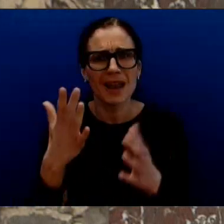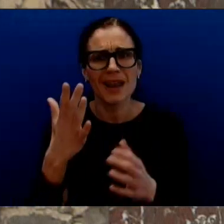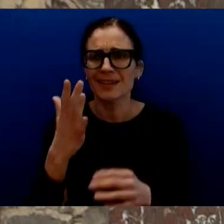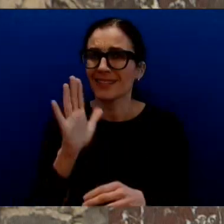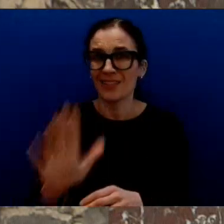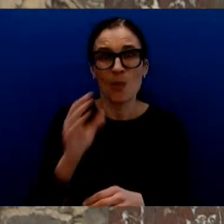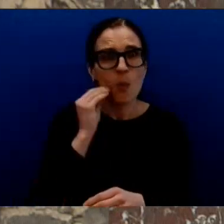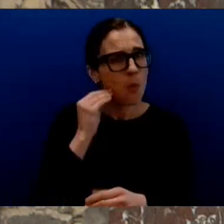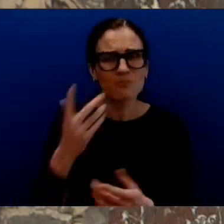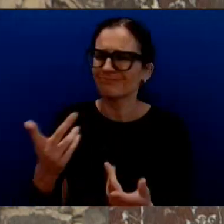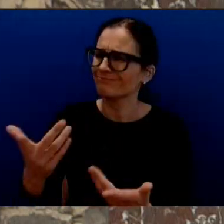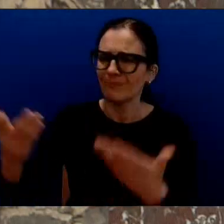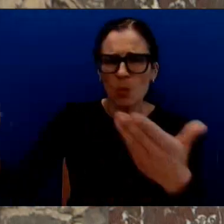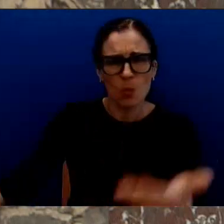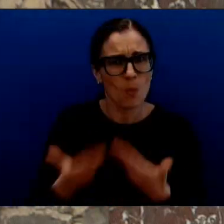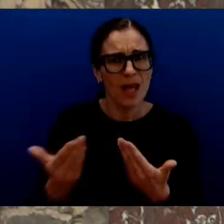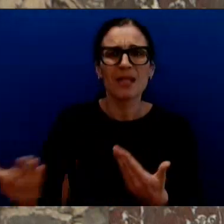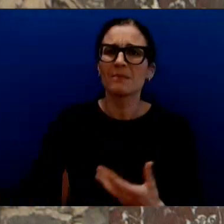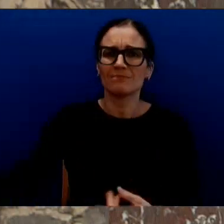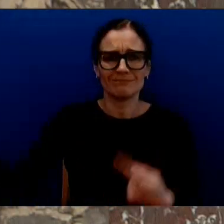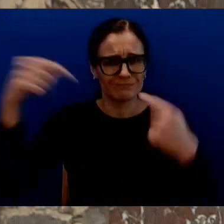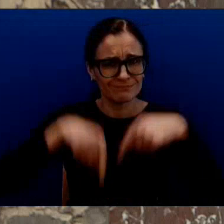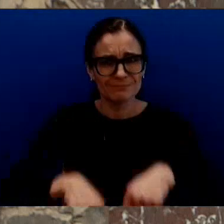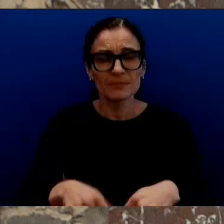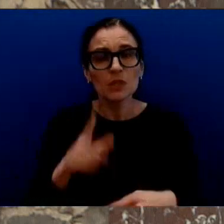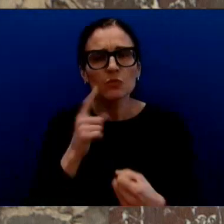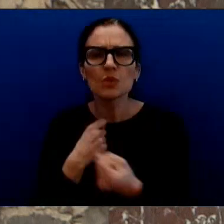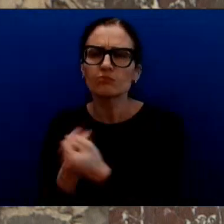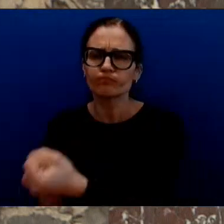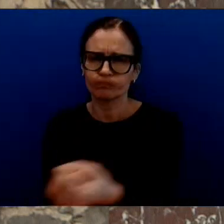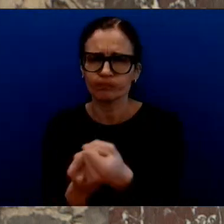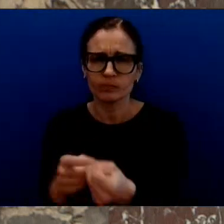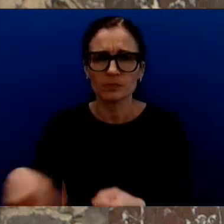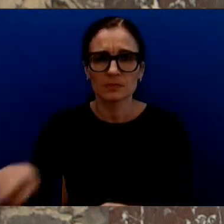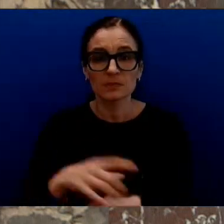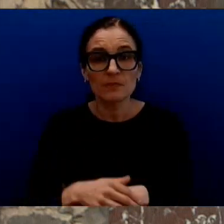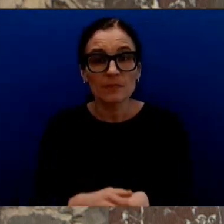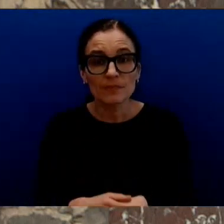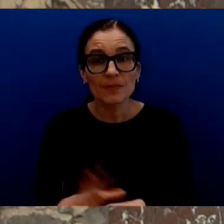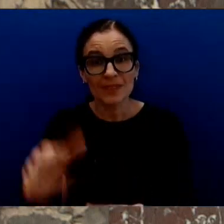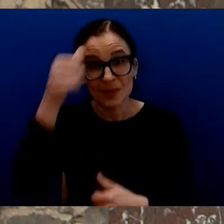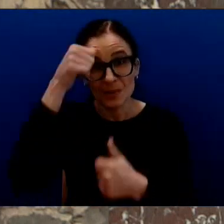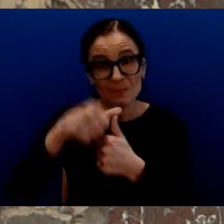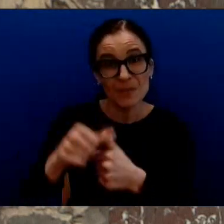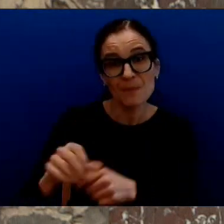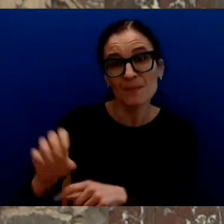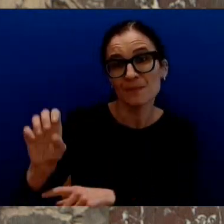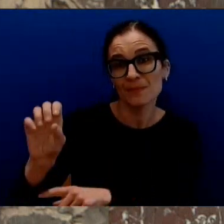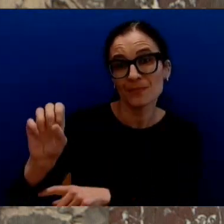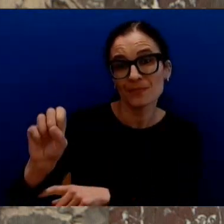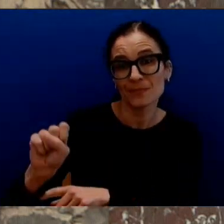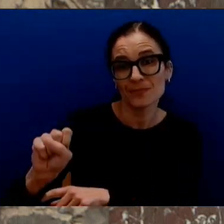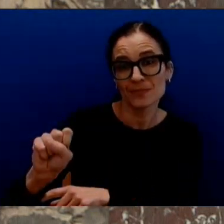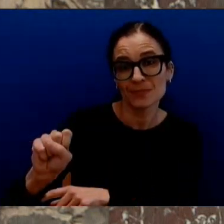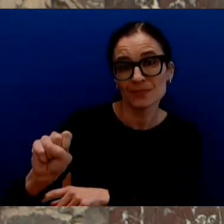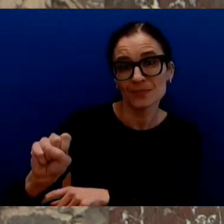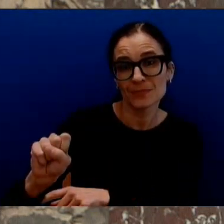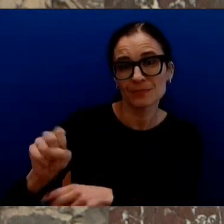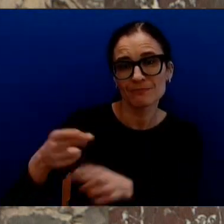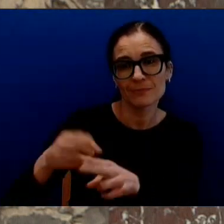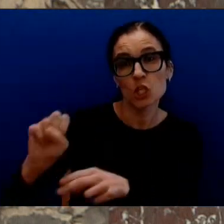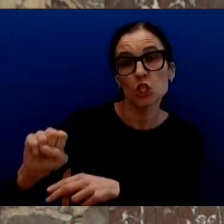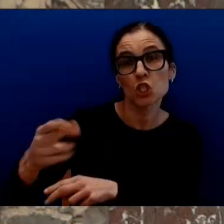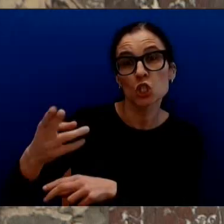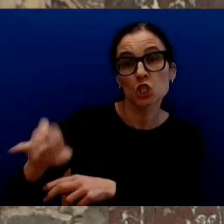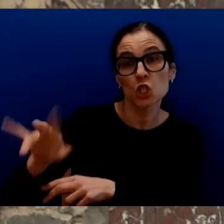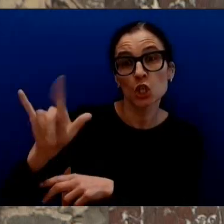and solidarity. I remember Shirley Bond, member for Prince George, talking about how Prince George welcomed 170 displaced Ukrainians with more on